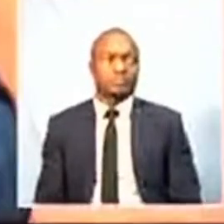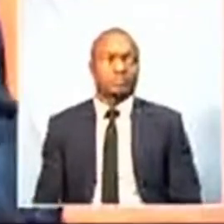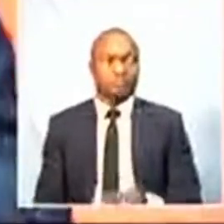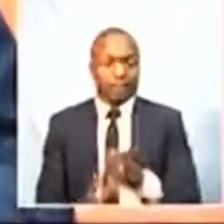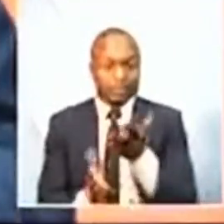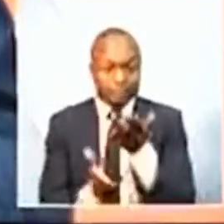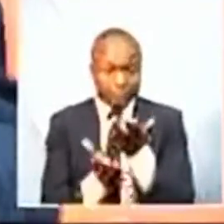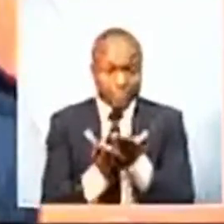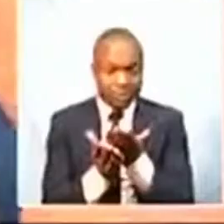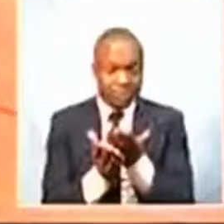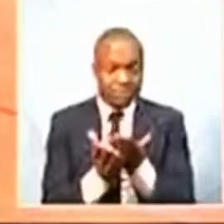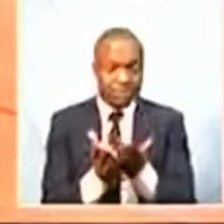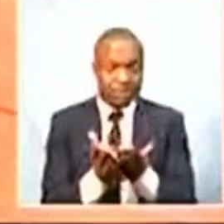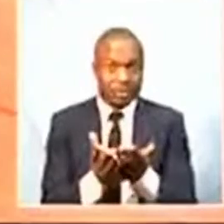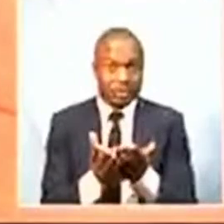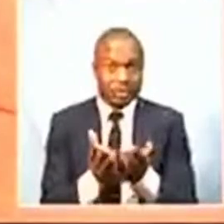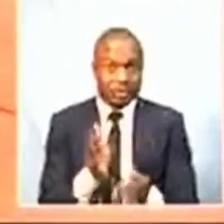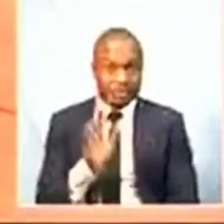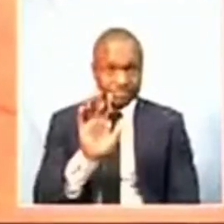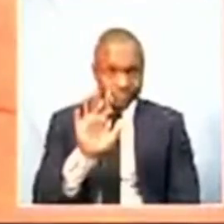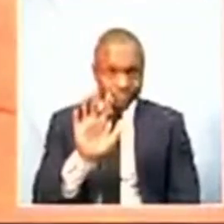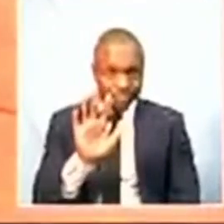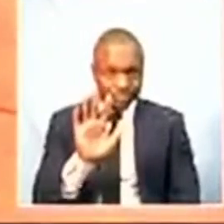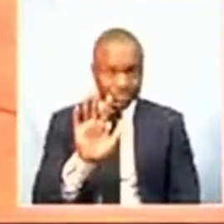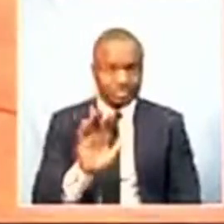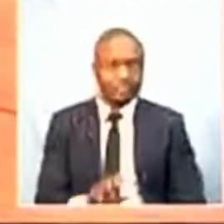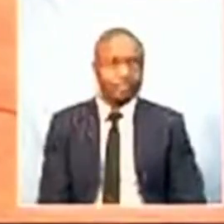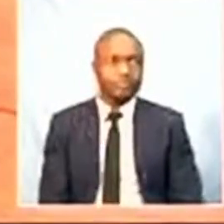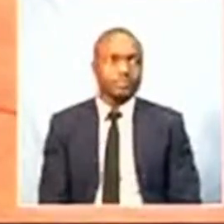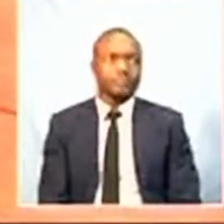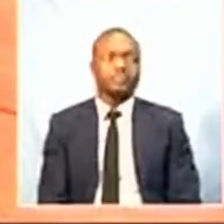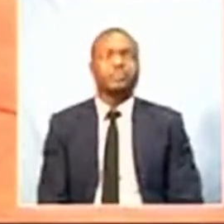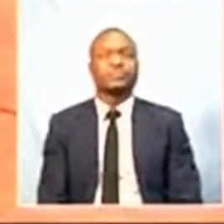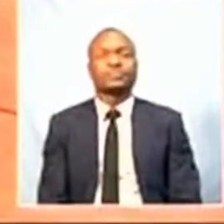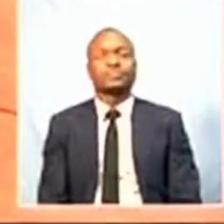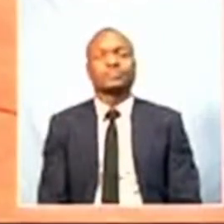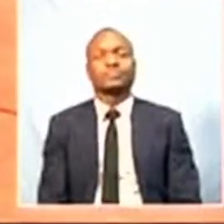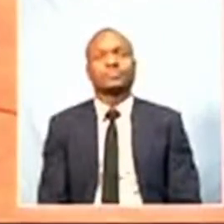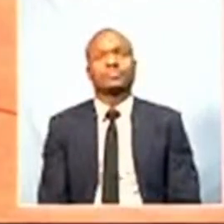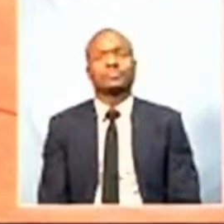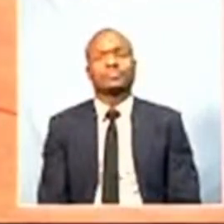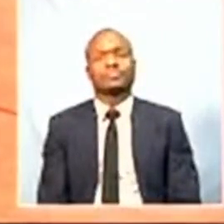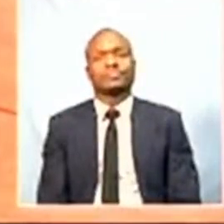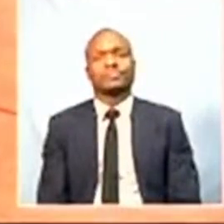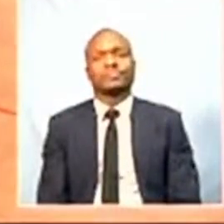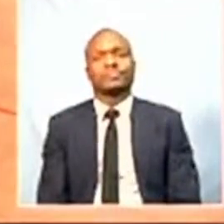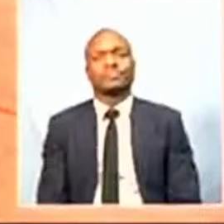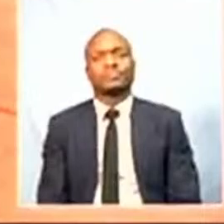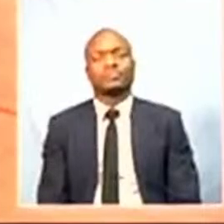5. Appendix 5. Let's go to Appendix 5. Appendix 5.